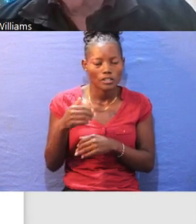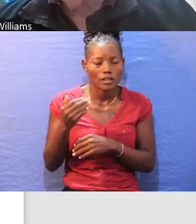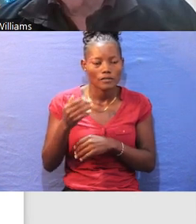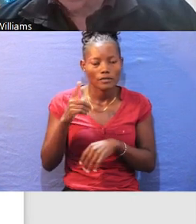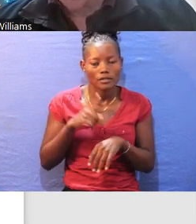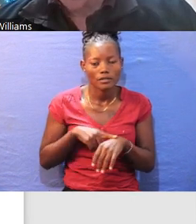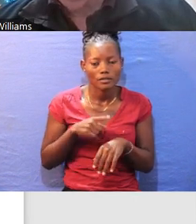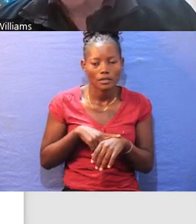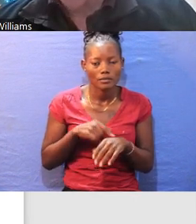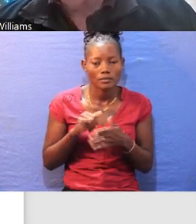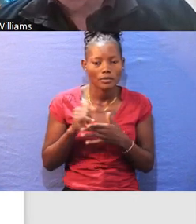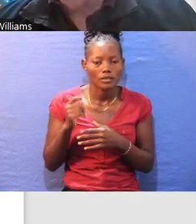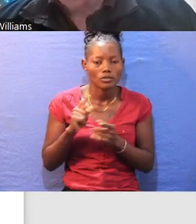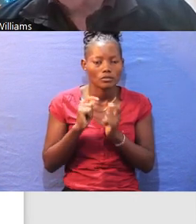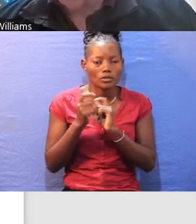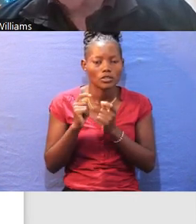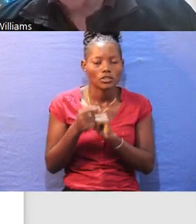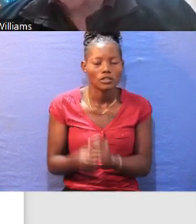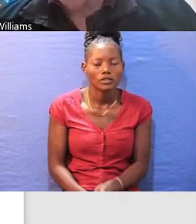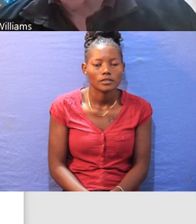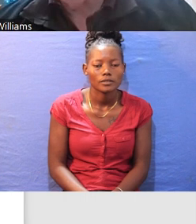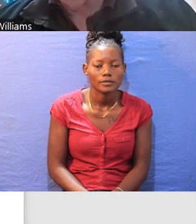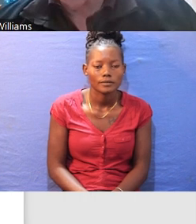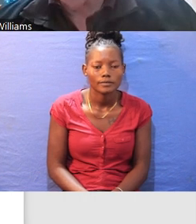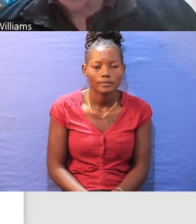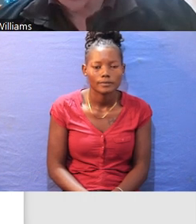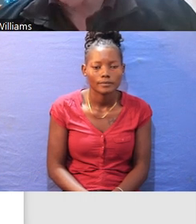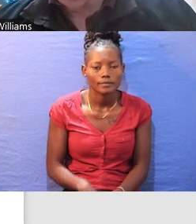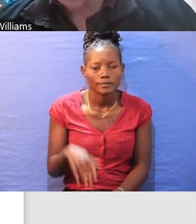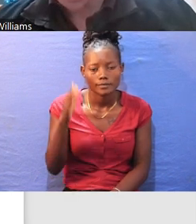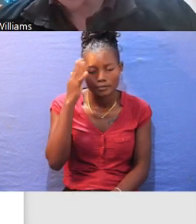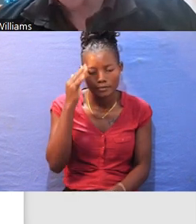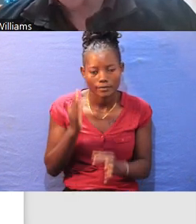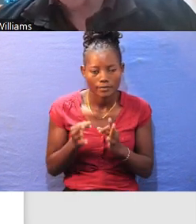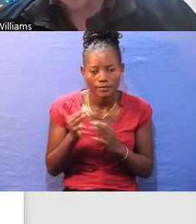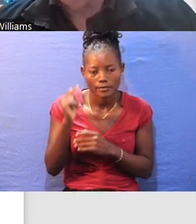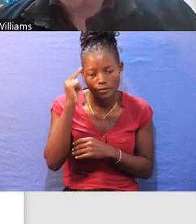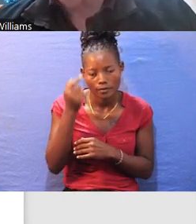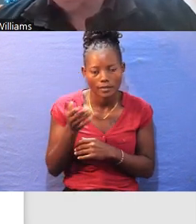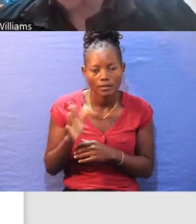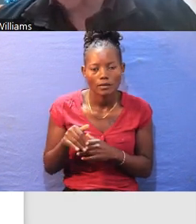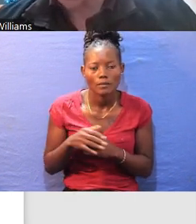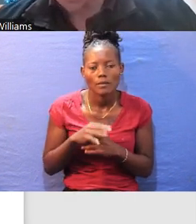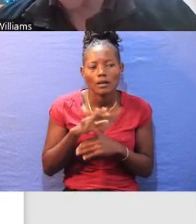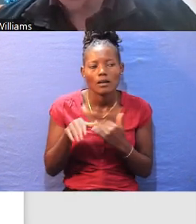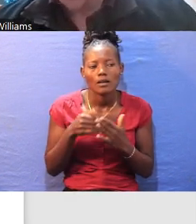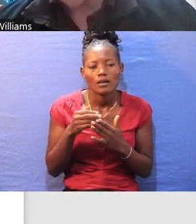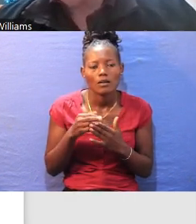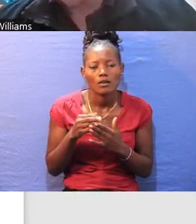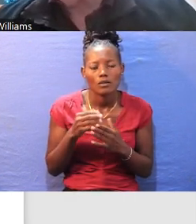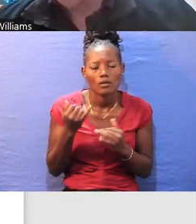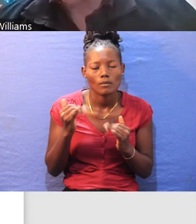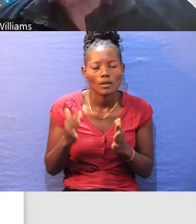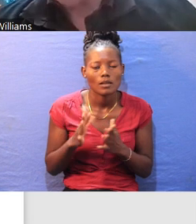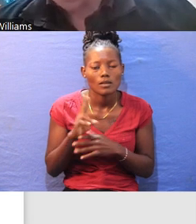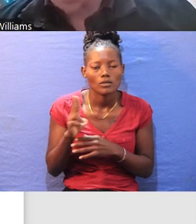amended. Kyle, you know, if you'll think back, a lot of the old Russian athletes used to do a lot of sprints and jumps. Yeah. You